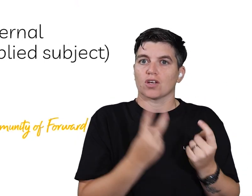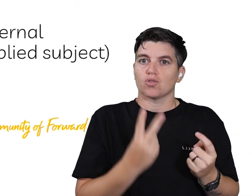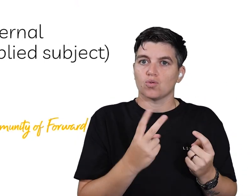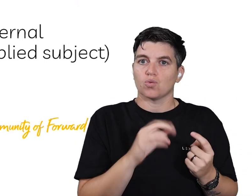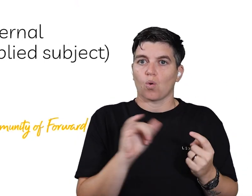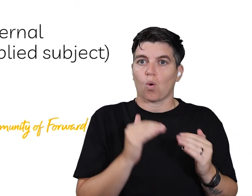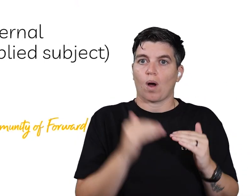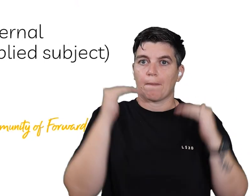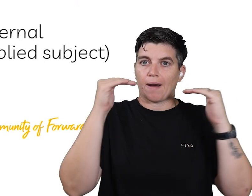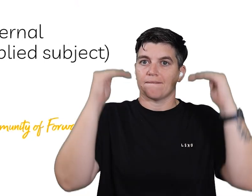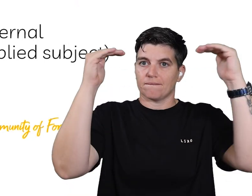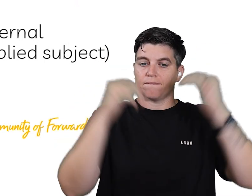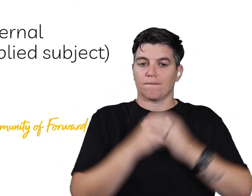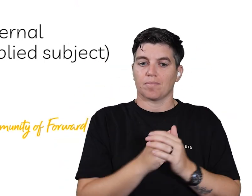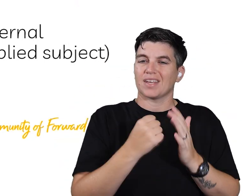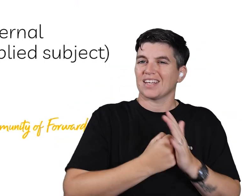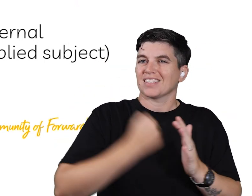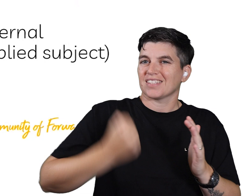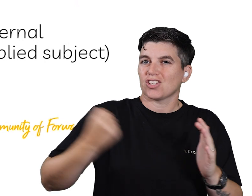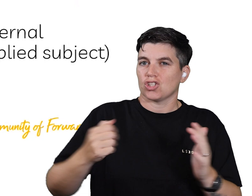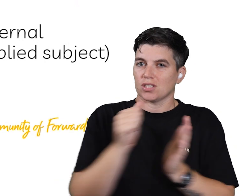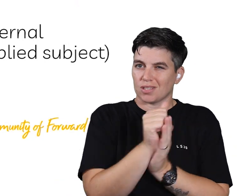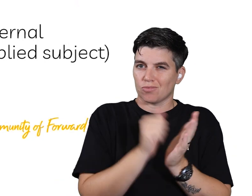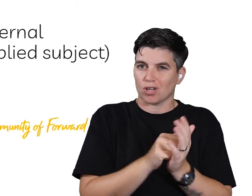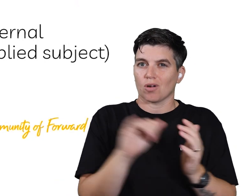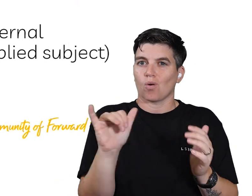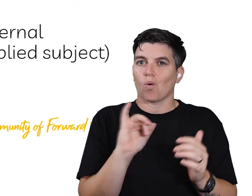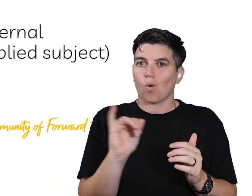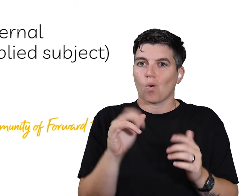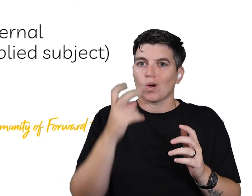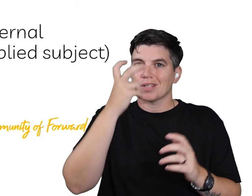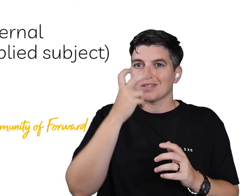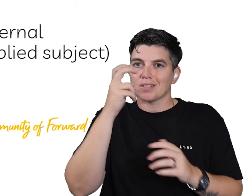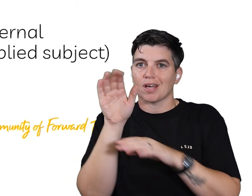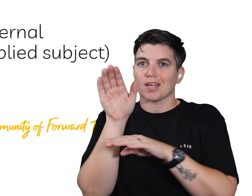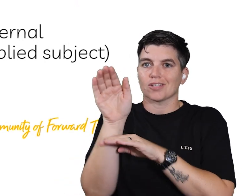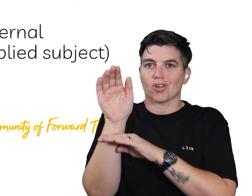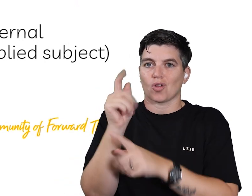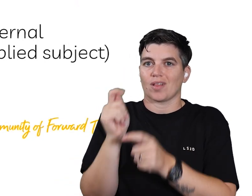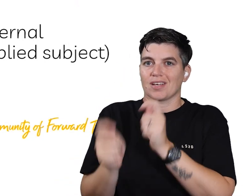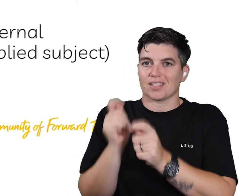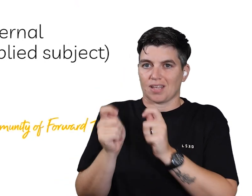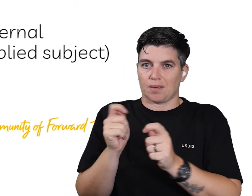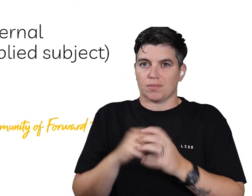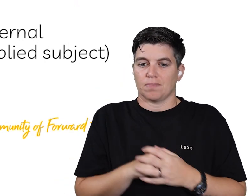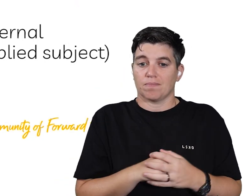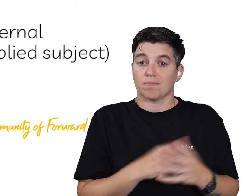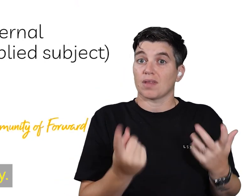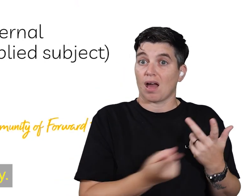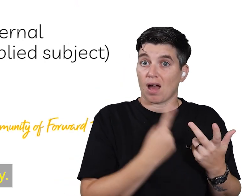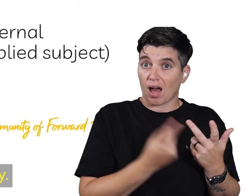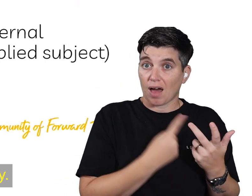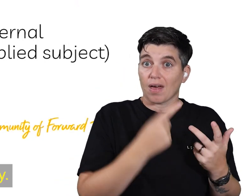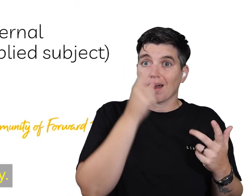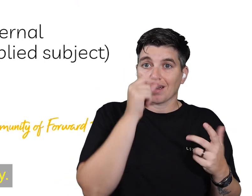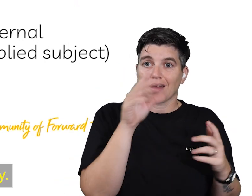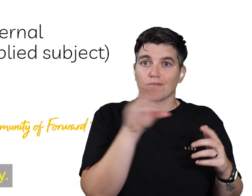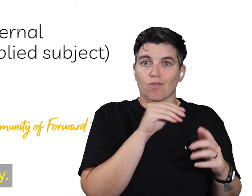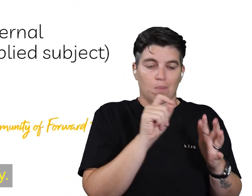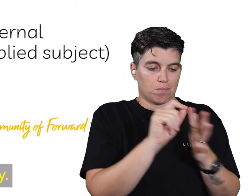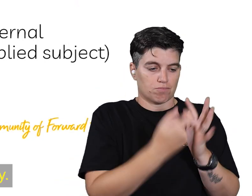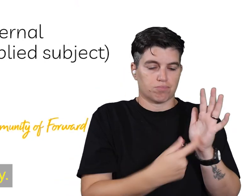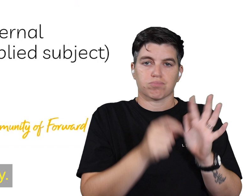greater, extension subjects, and senior external examinations. The remaining credits can come from preparatory